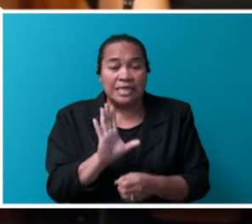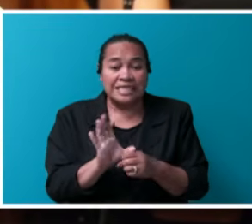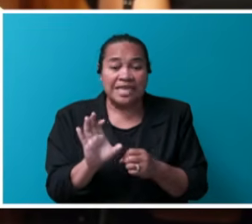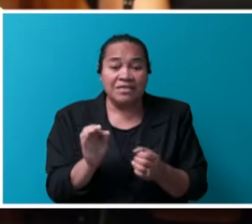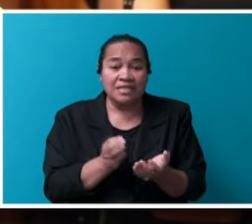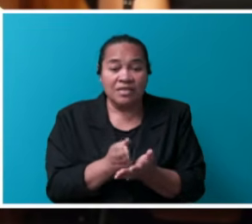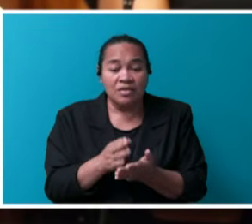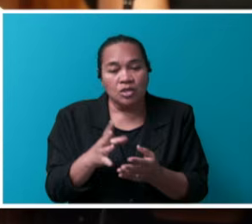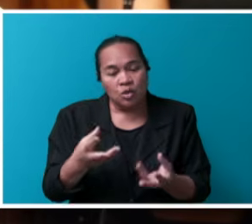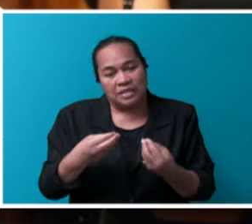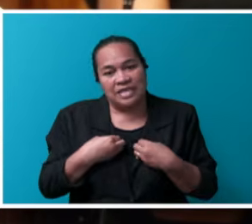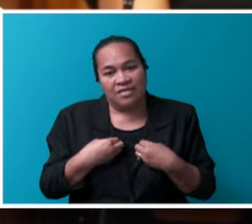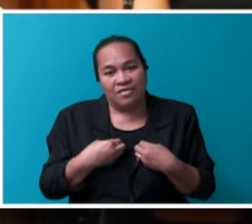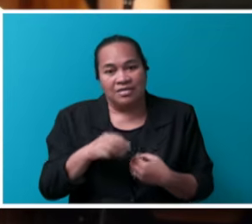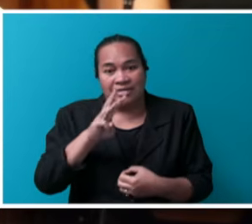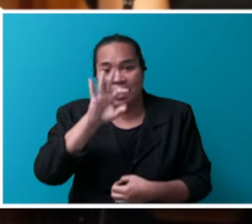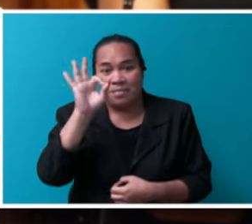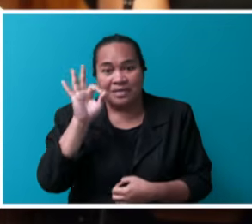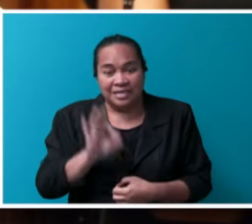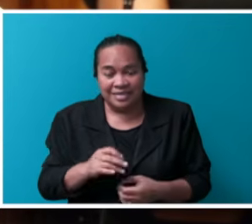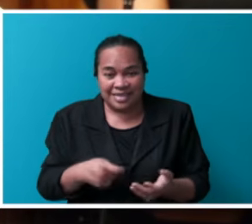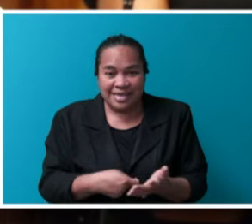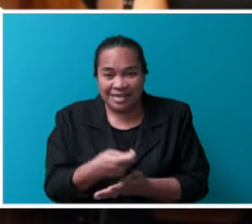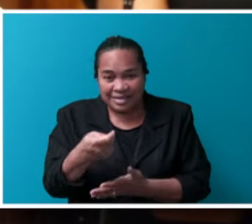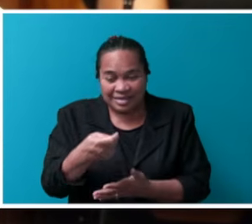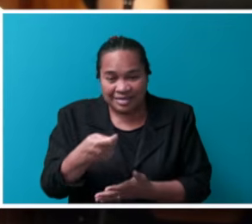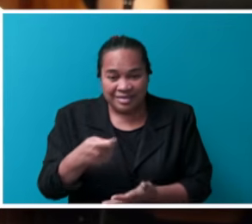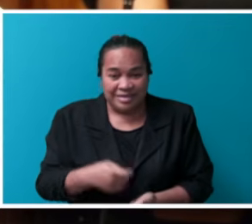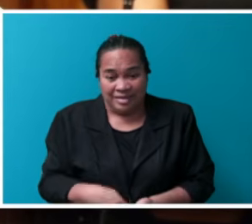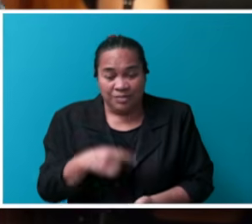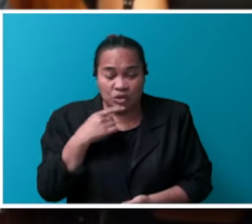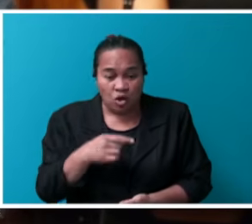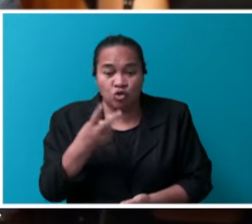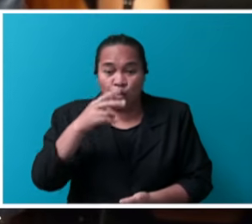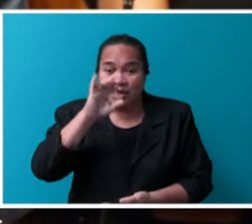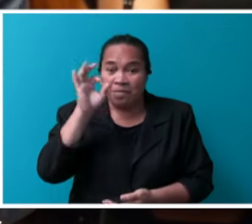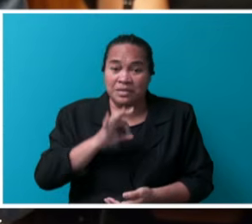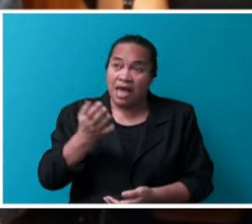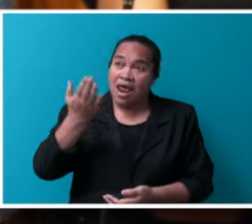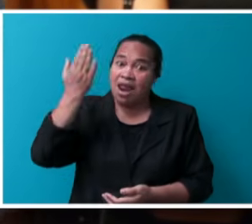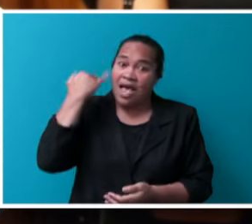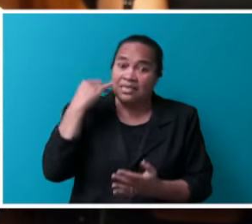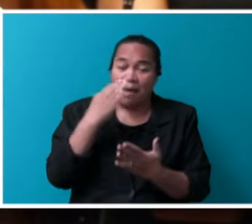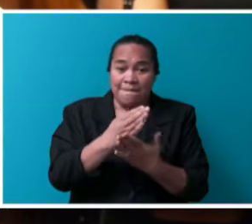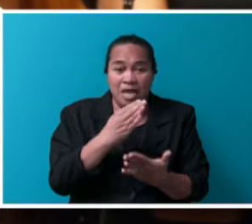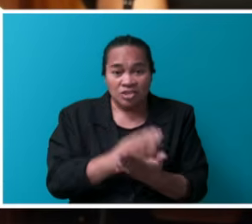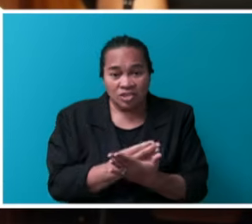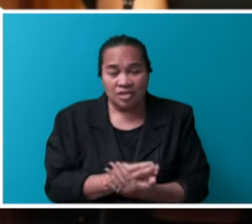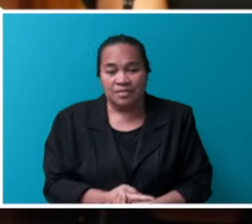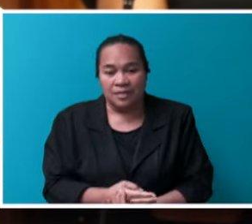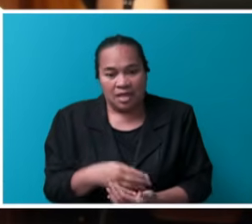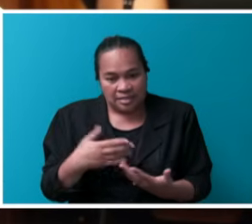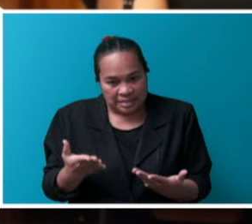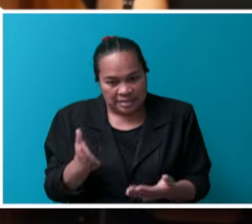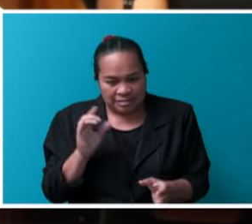pay rise. This is in addition to the 7 to 20% increase provided in the last budget. This is a